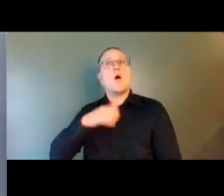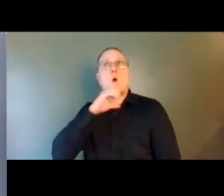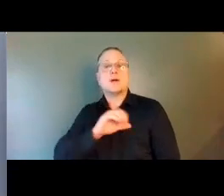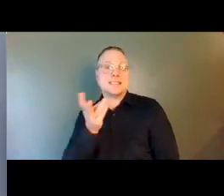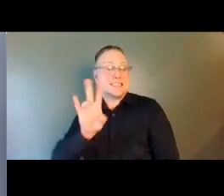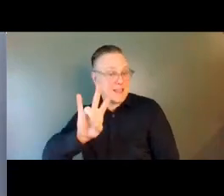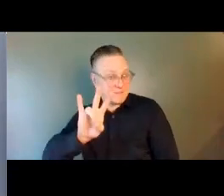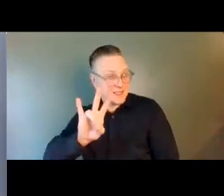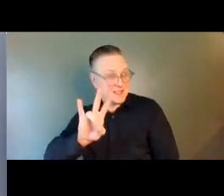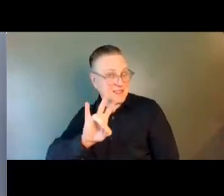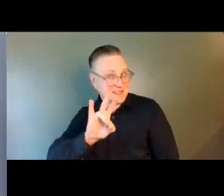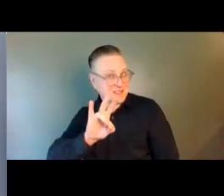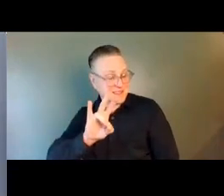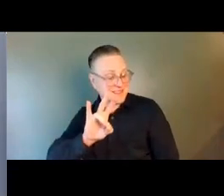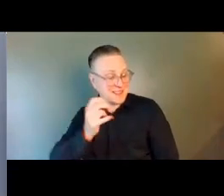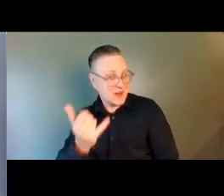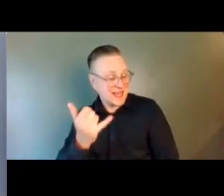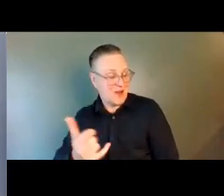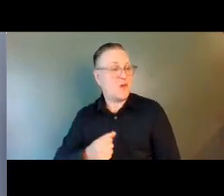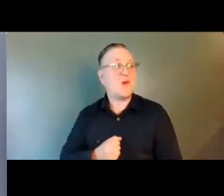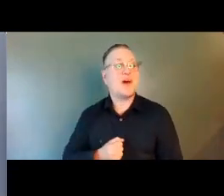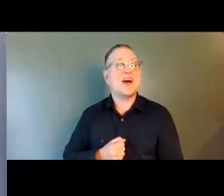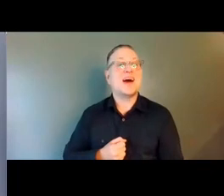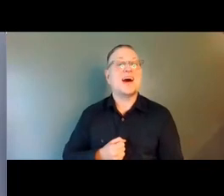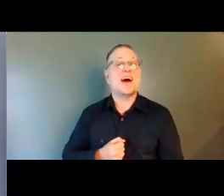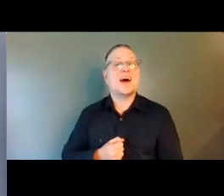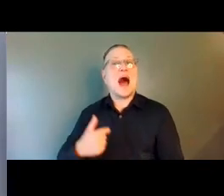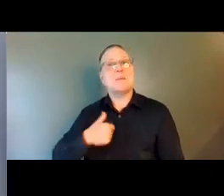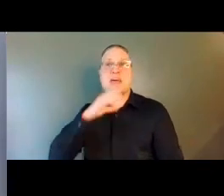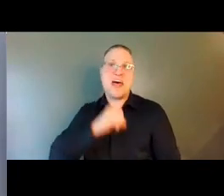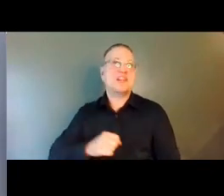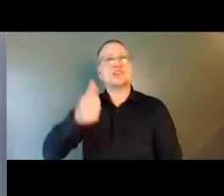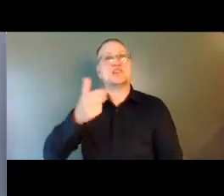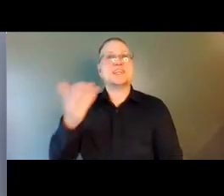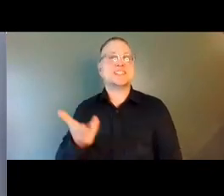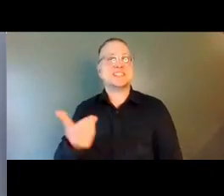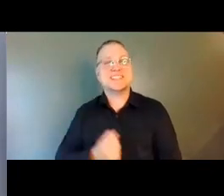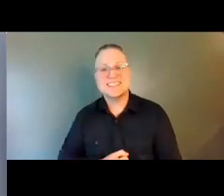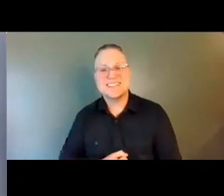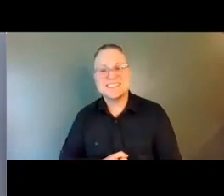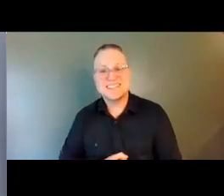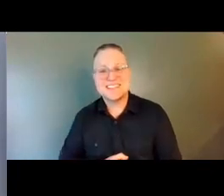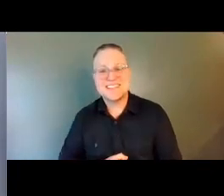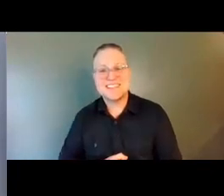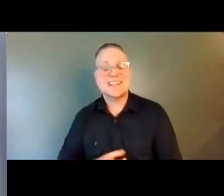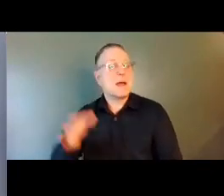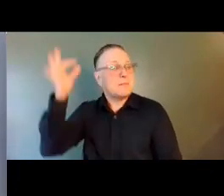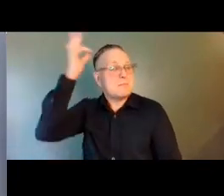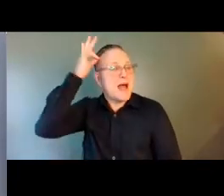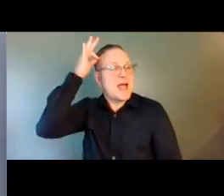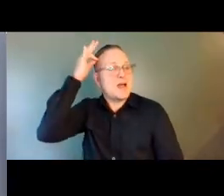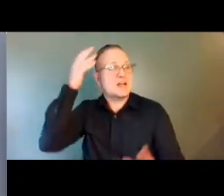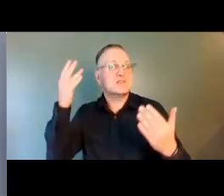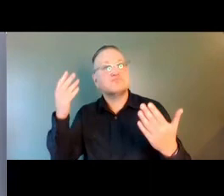57 years old right now, the elder probably here, and I have brownish blonde